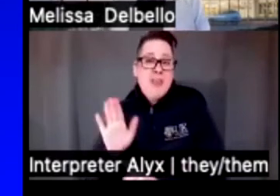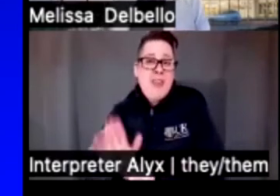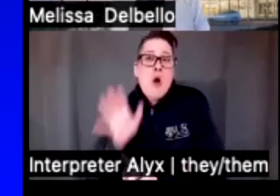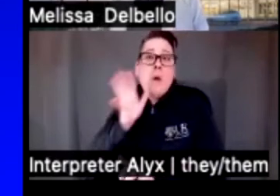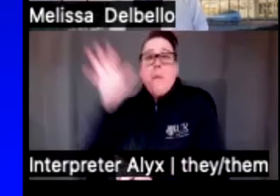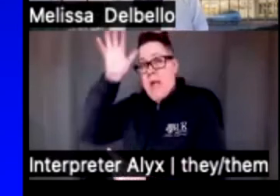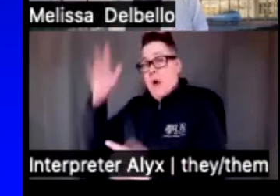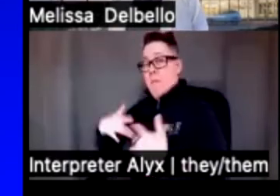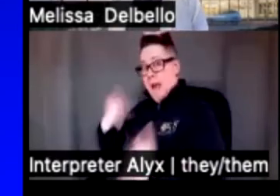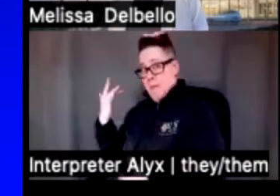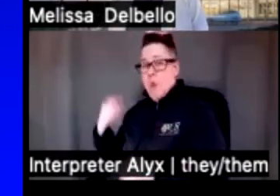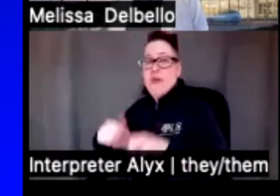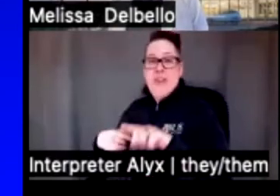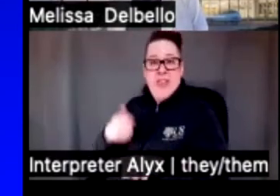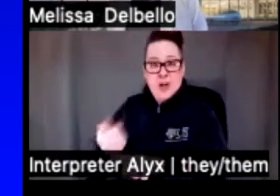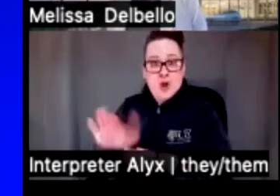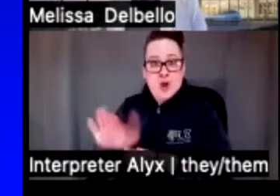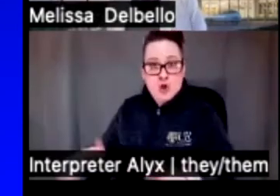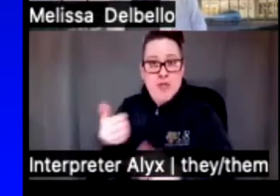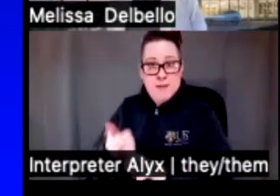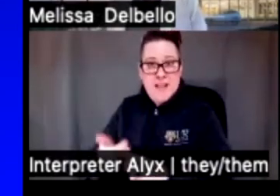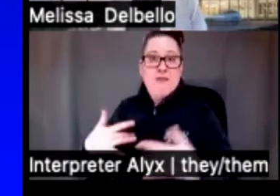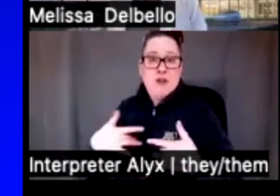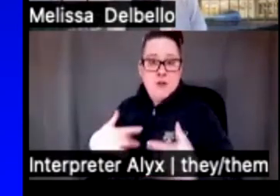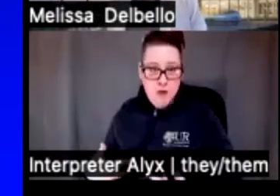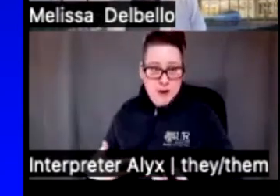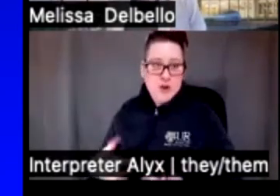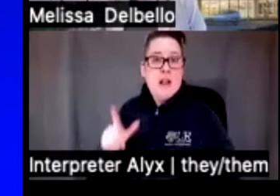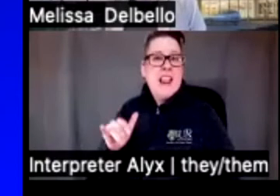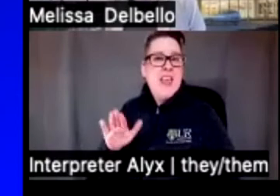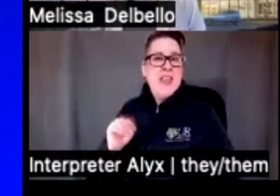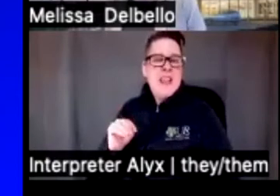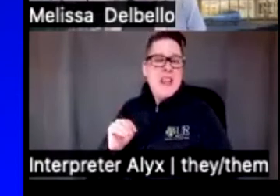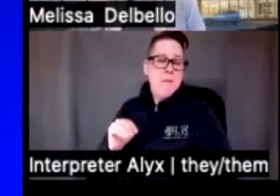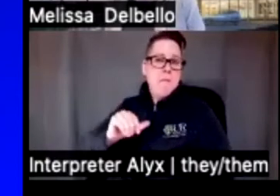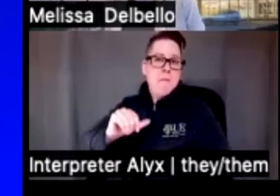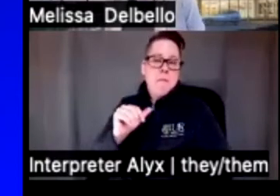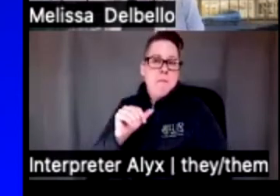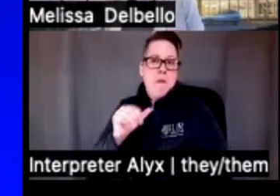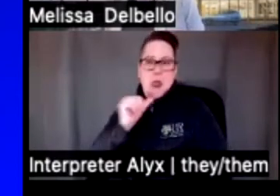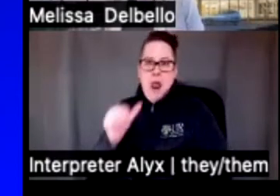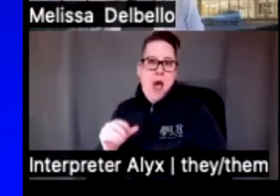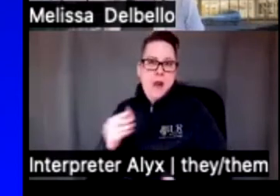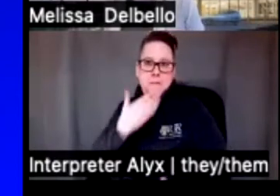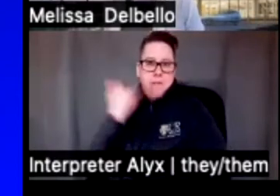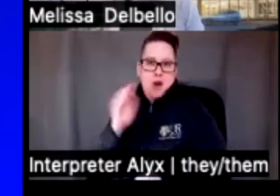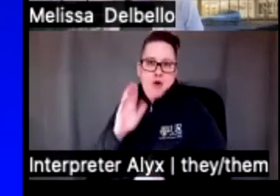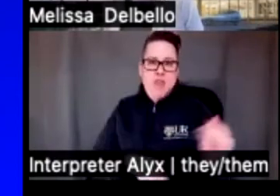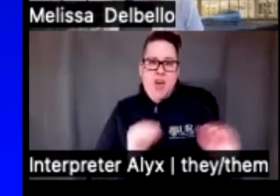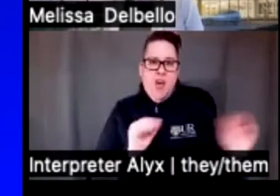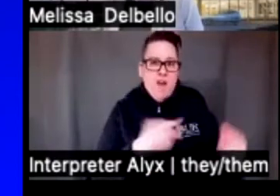they themselves had depression, and lithium was no more effective than placebo in this